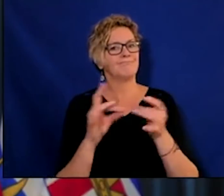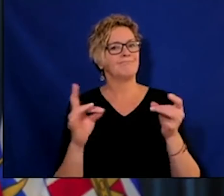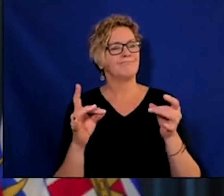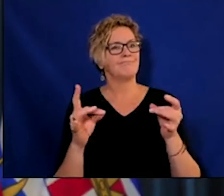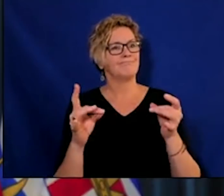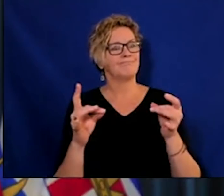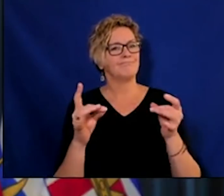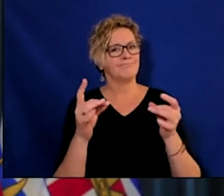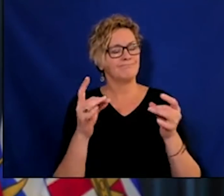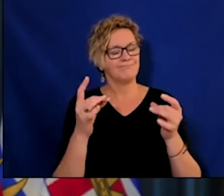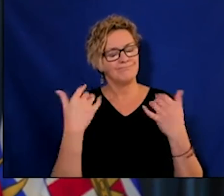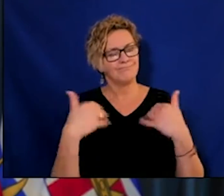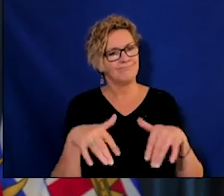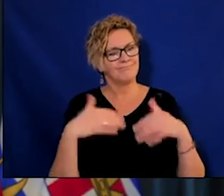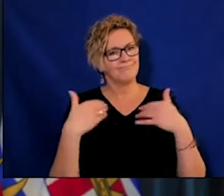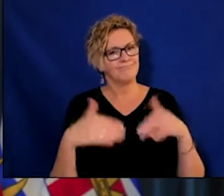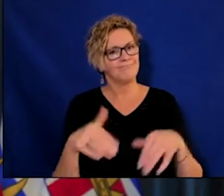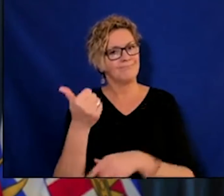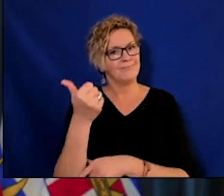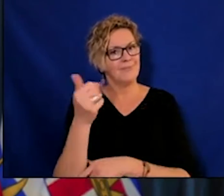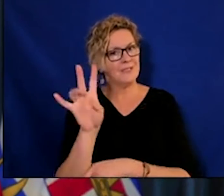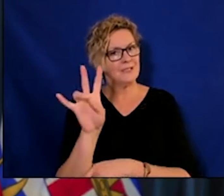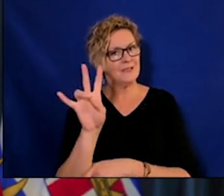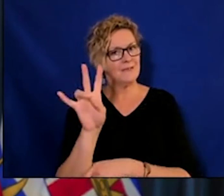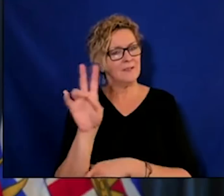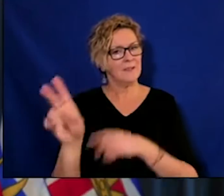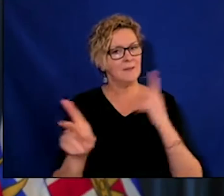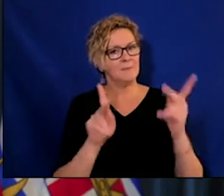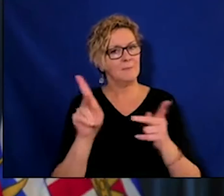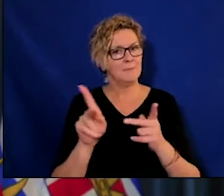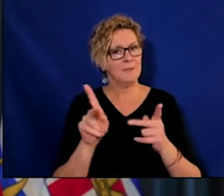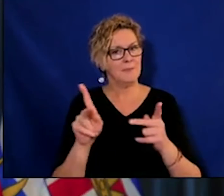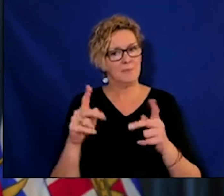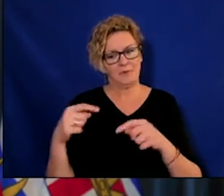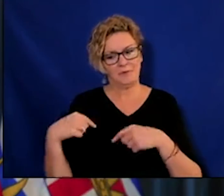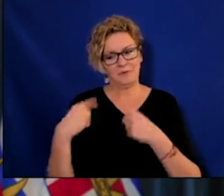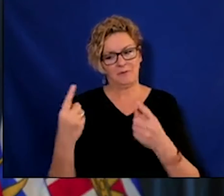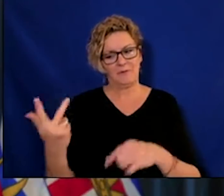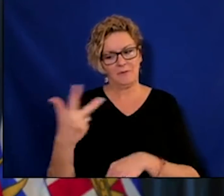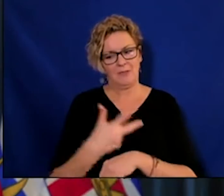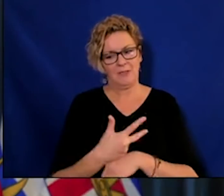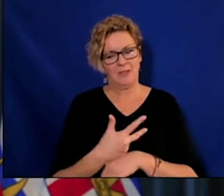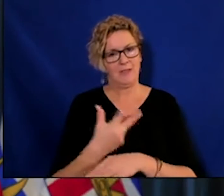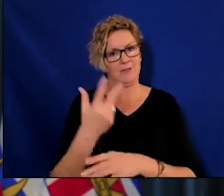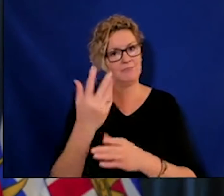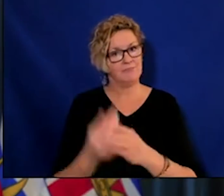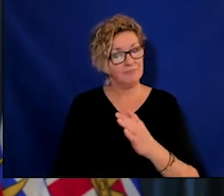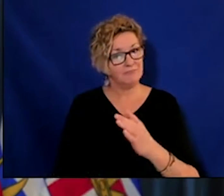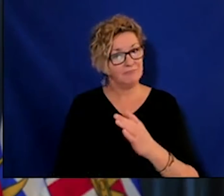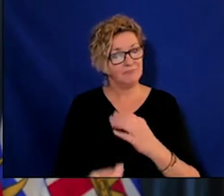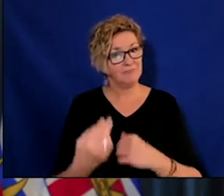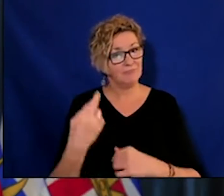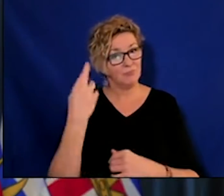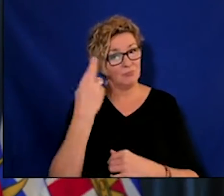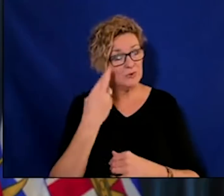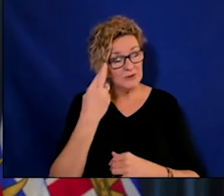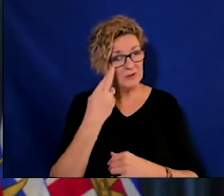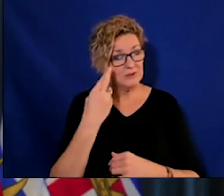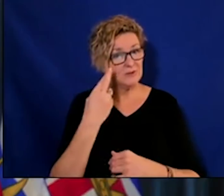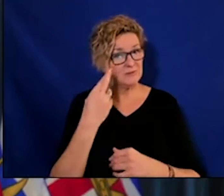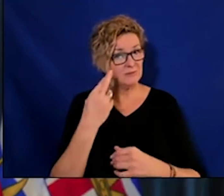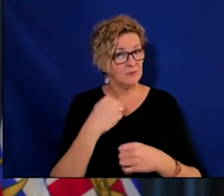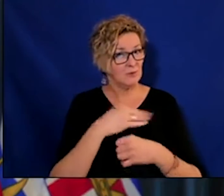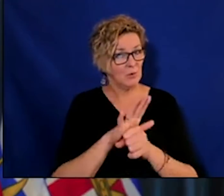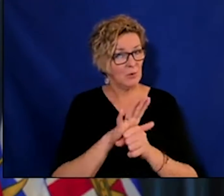this weekend from COVID-19 in British Columbia, and that's was 4 from Friday to Saturday, and 8